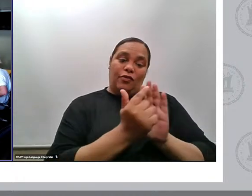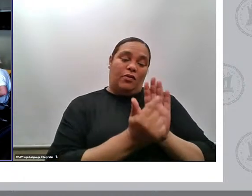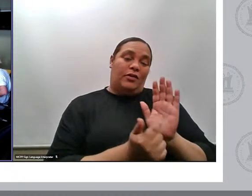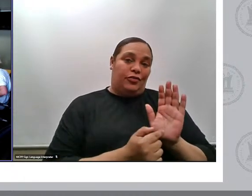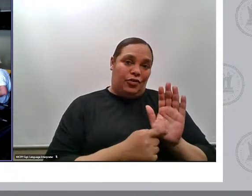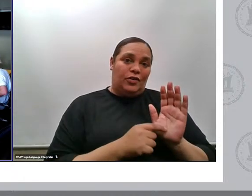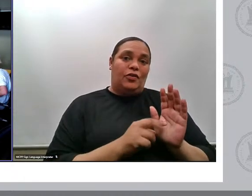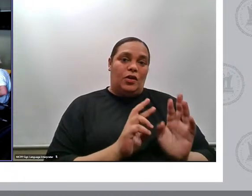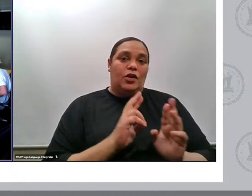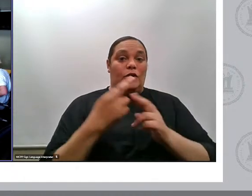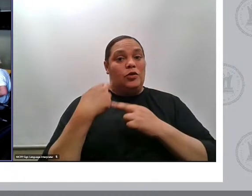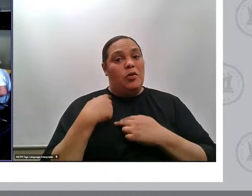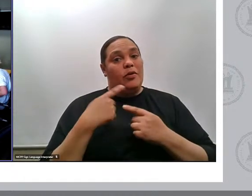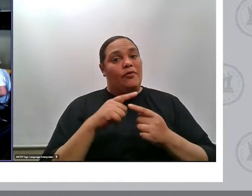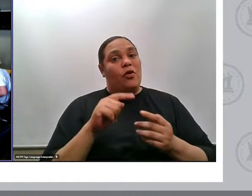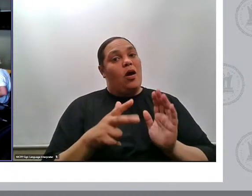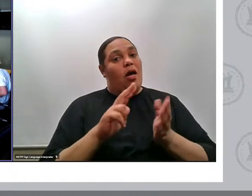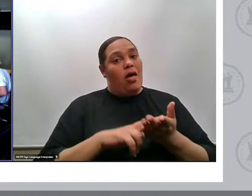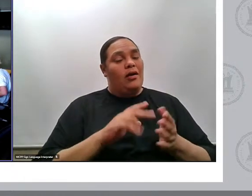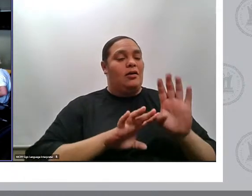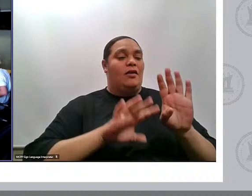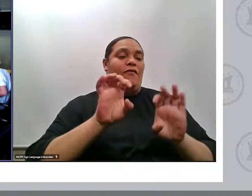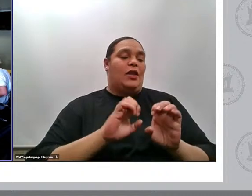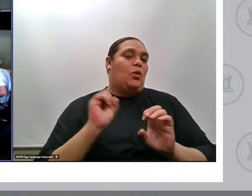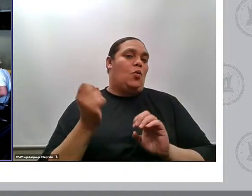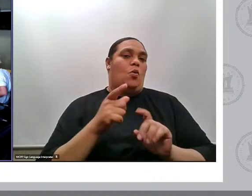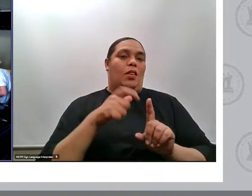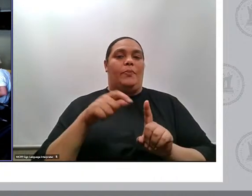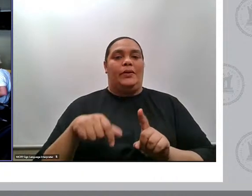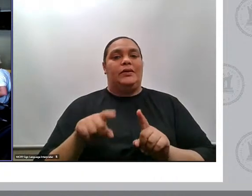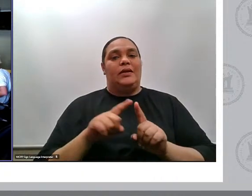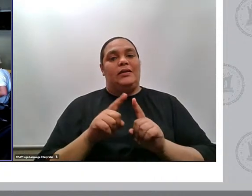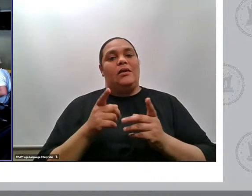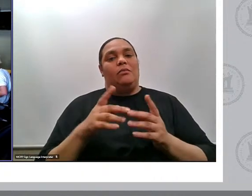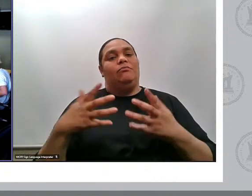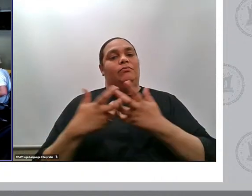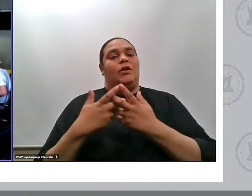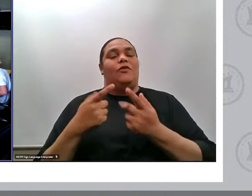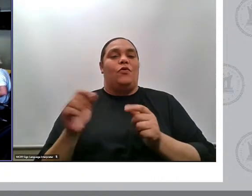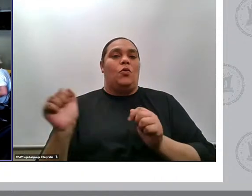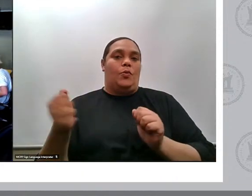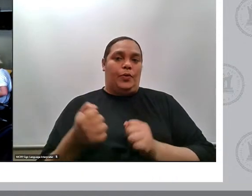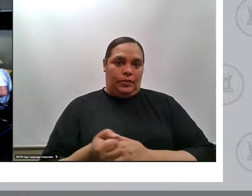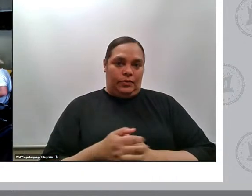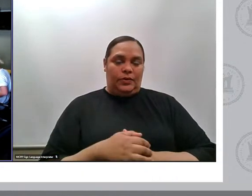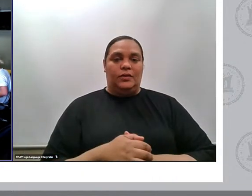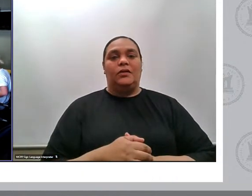Legislature responsible for this act shall evaluate all candidates as to the suitability for appointment.